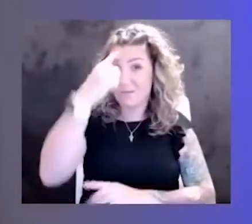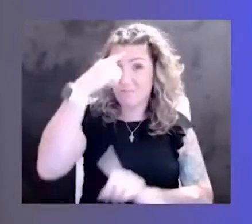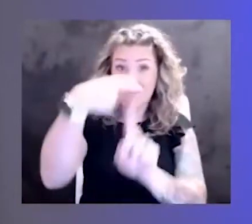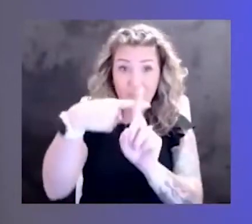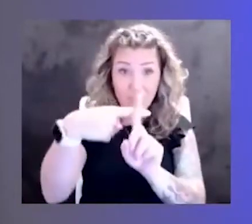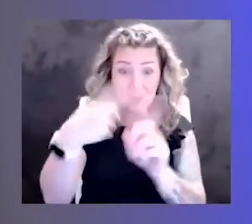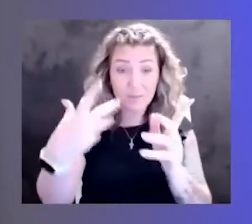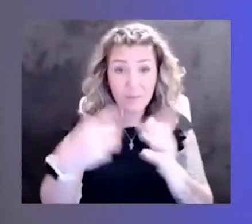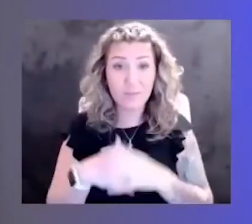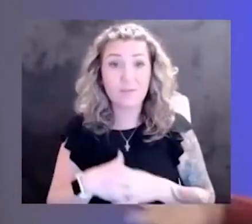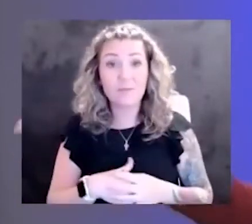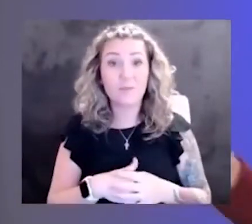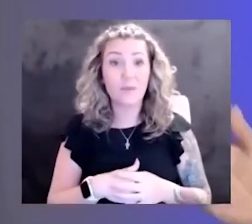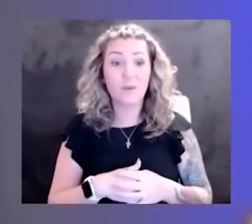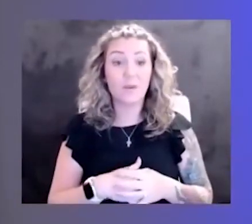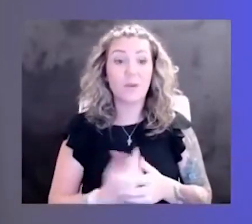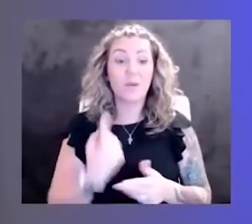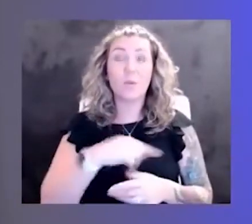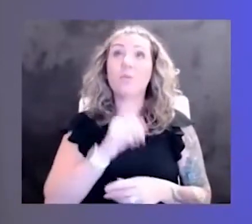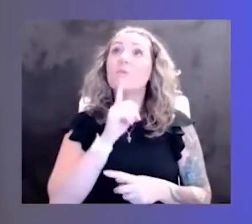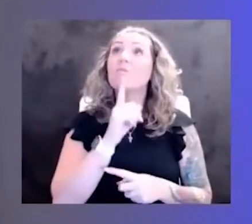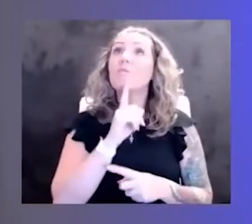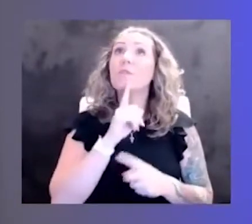we're really starting to pick up